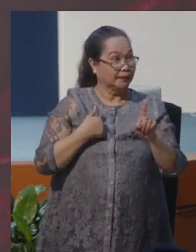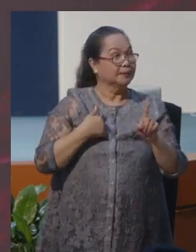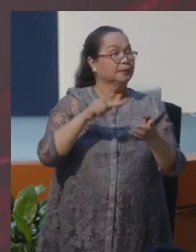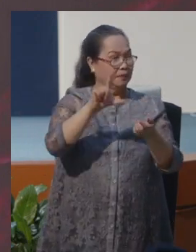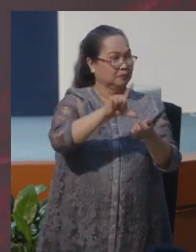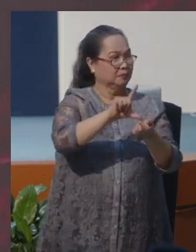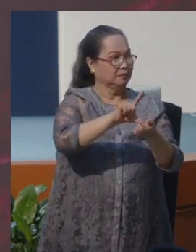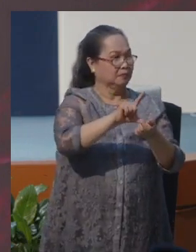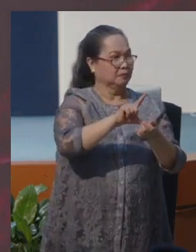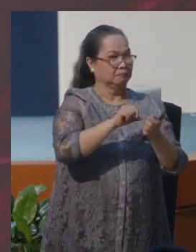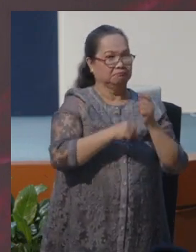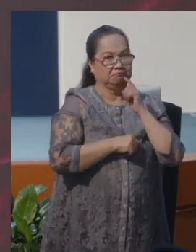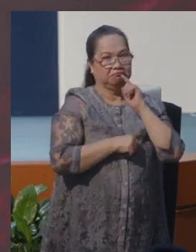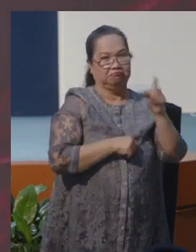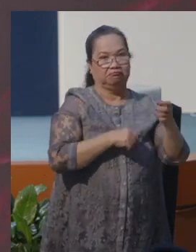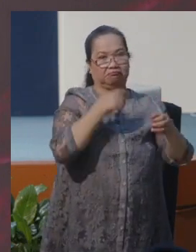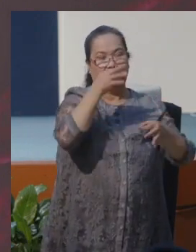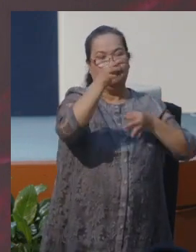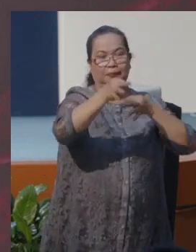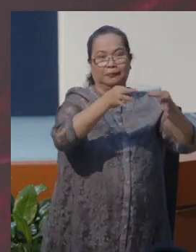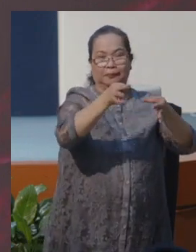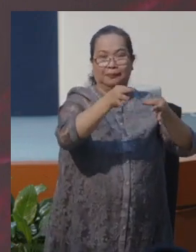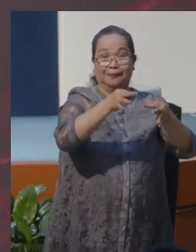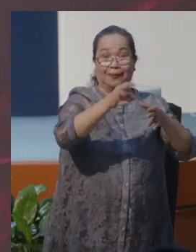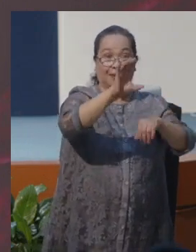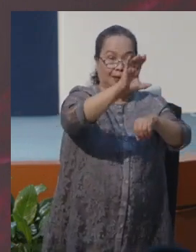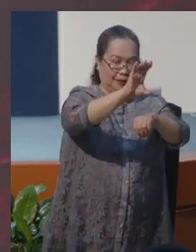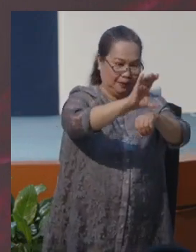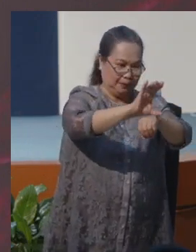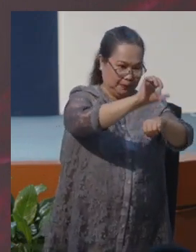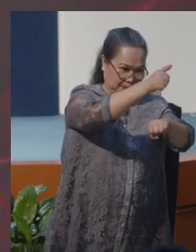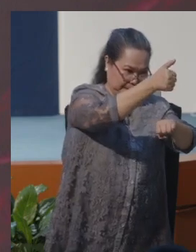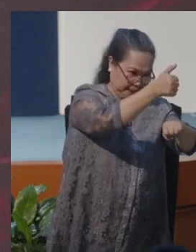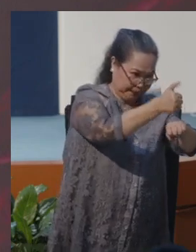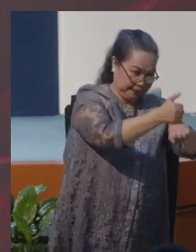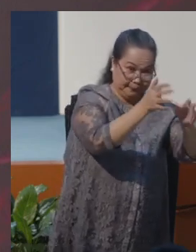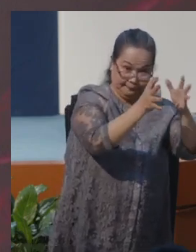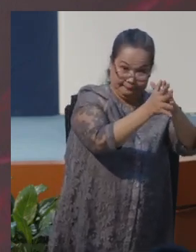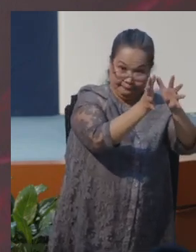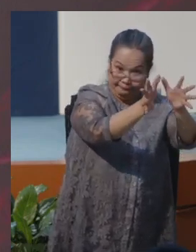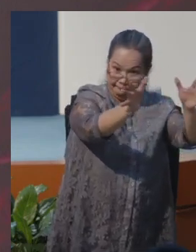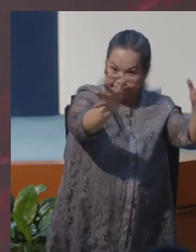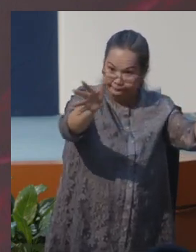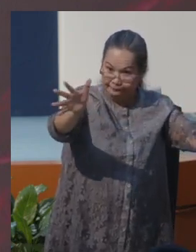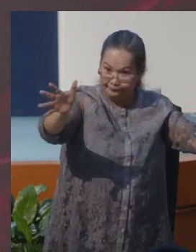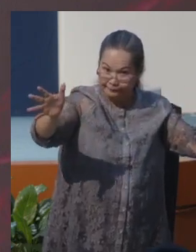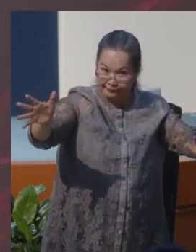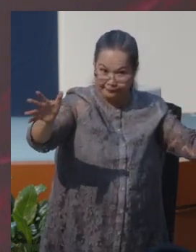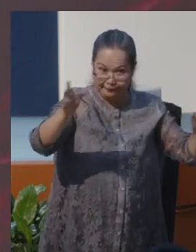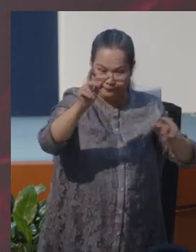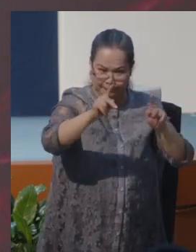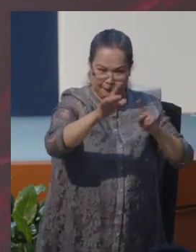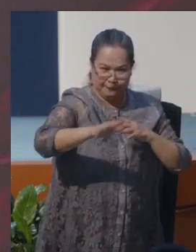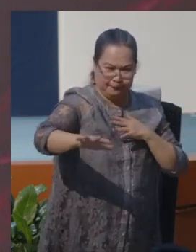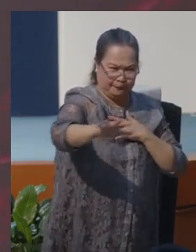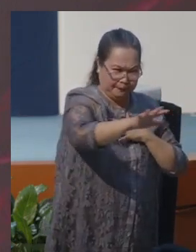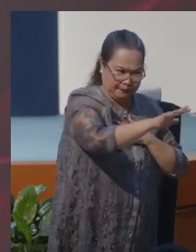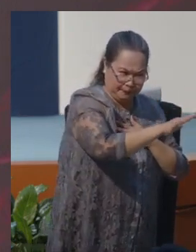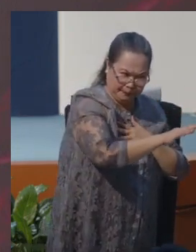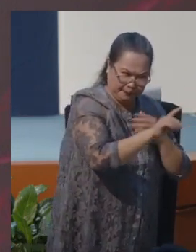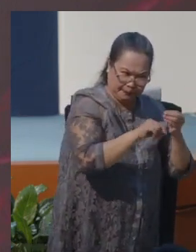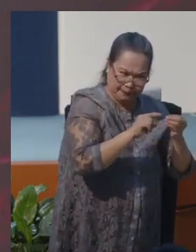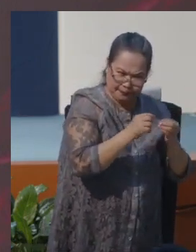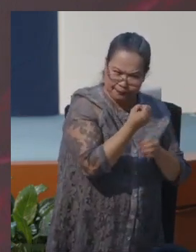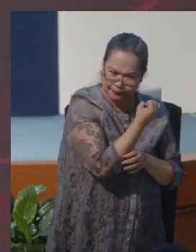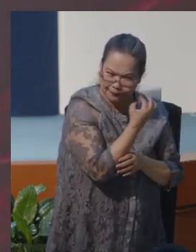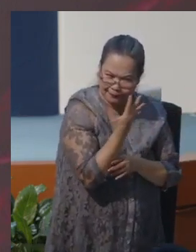16. The foundations of the church are built in large measure on these people, itong 12